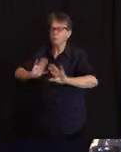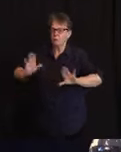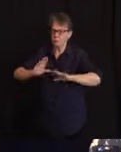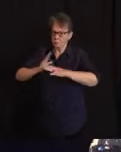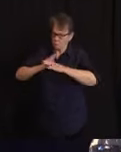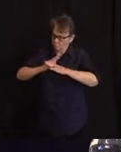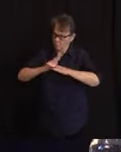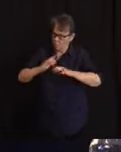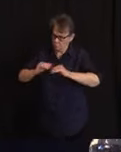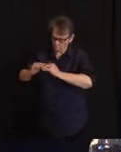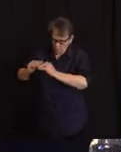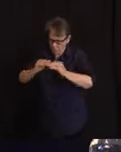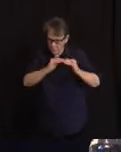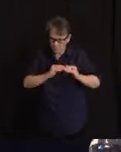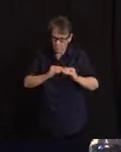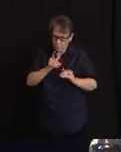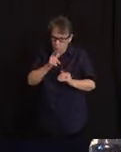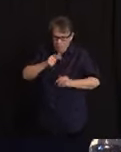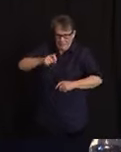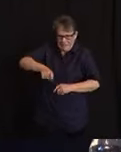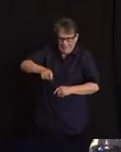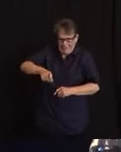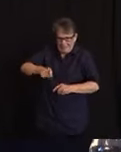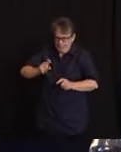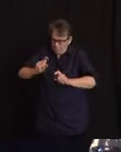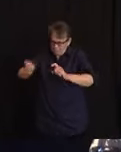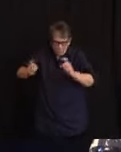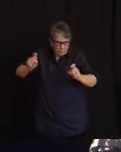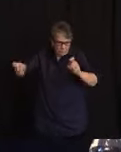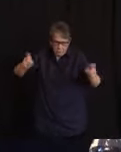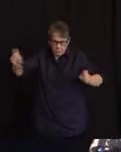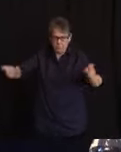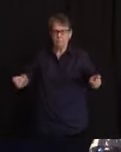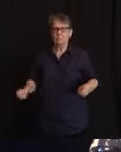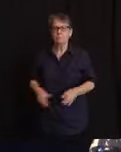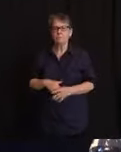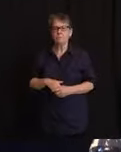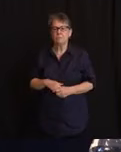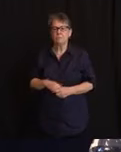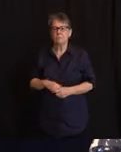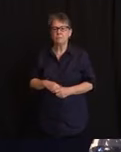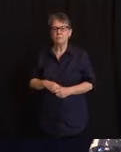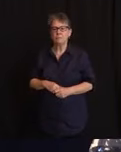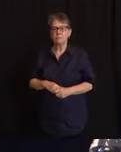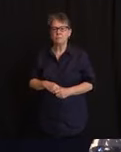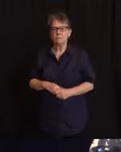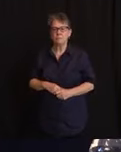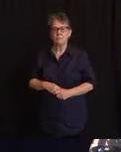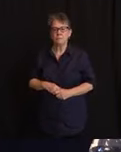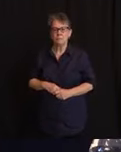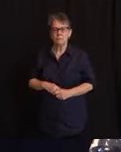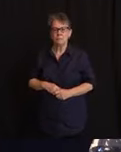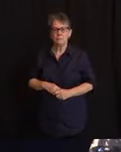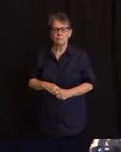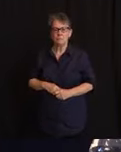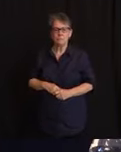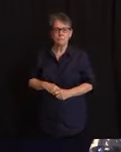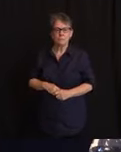and there's degrees of underlying conditions. You may have cardiovascular disease that